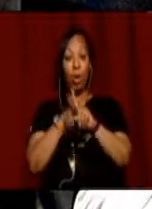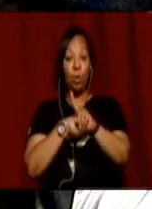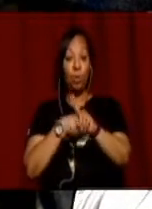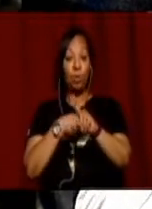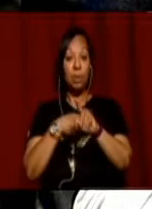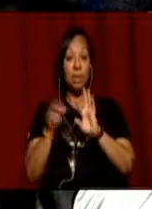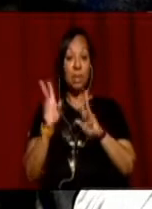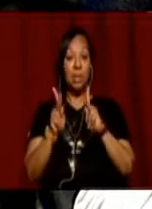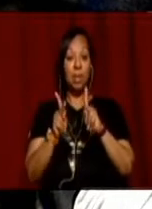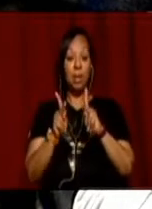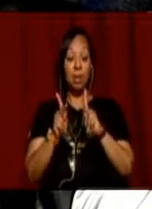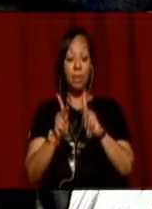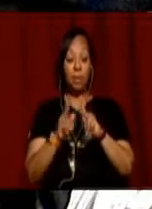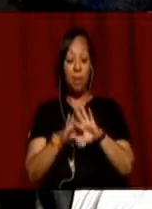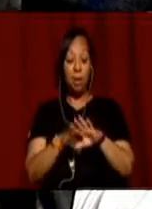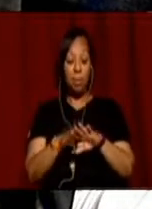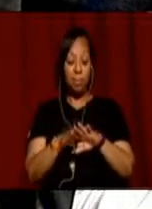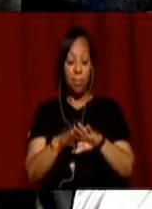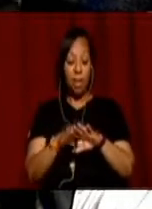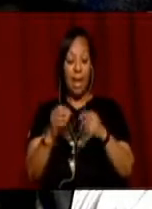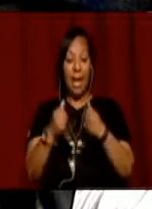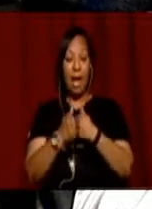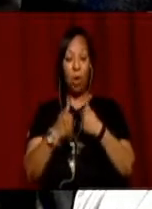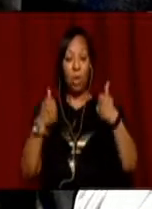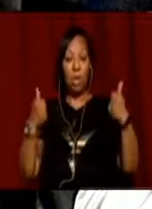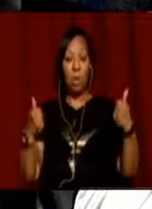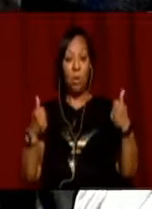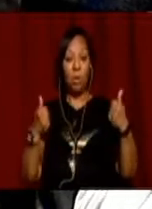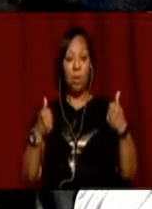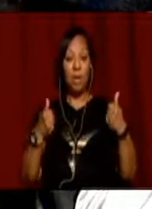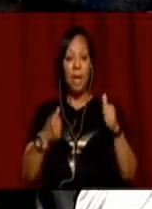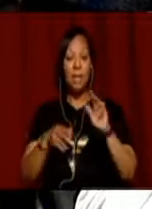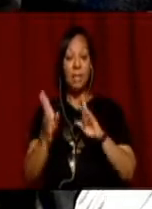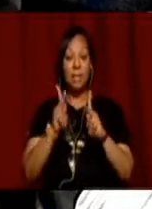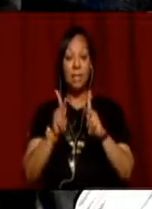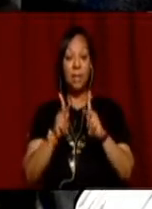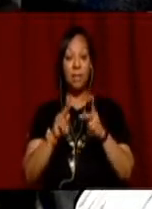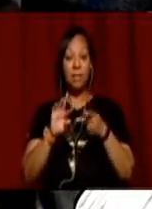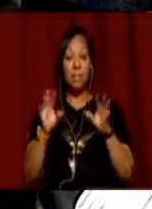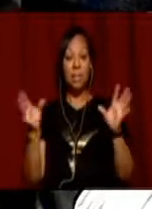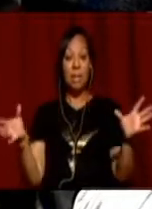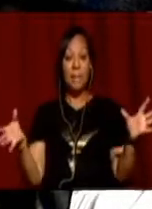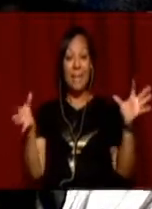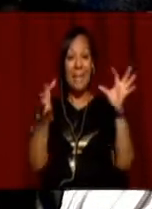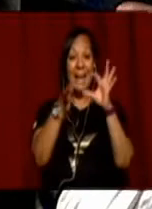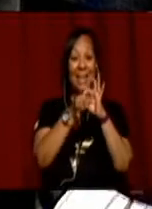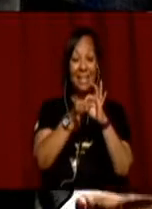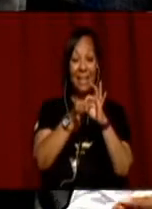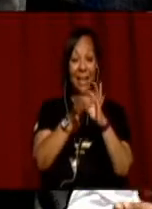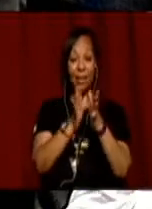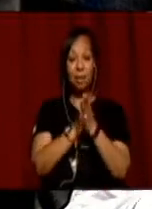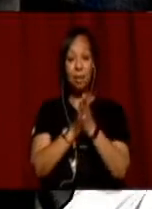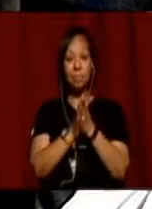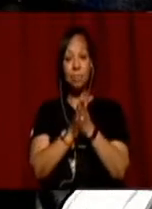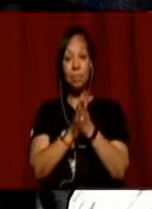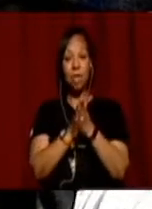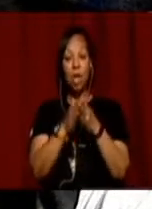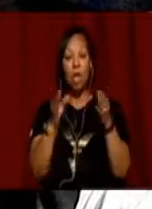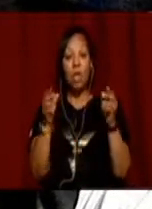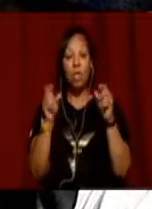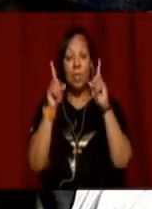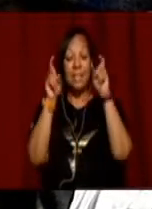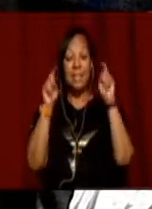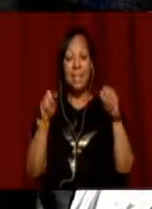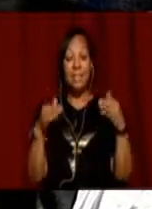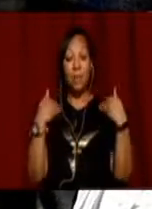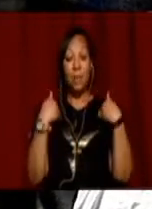And if they are positive, how long does it take someone to be in contact with them? So the methodology that we have in